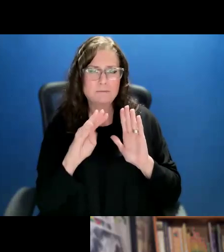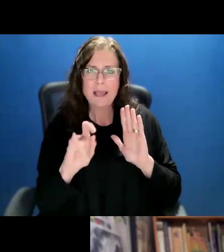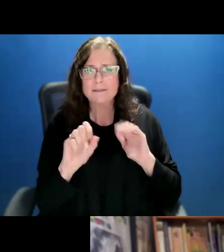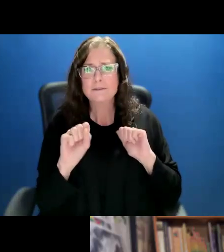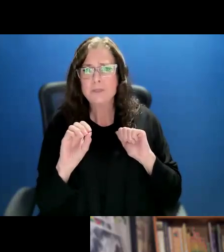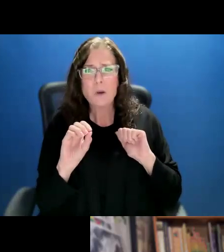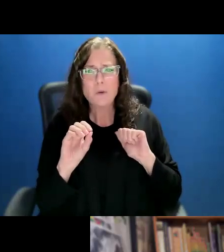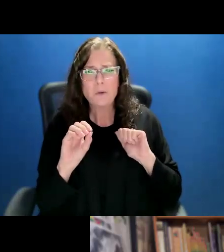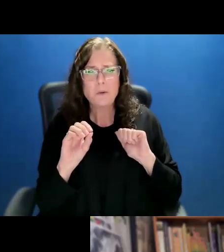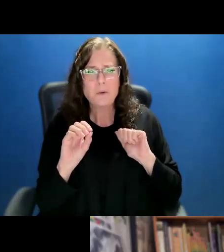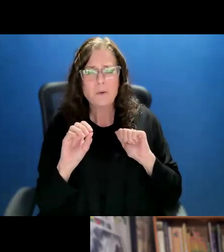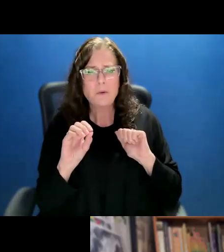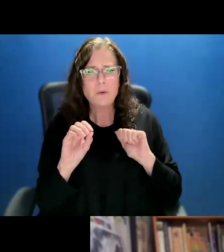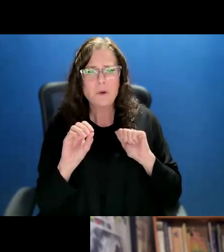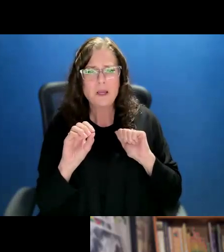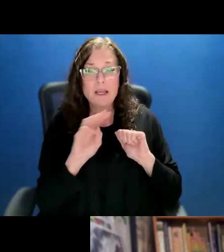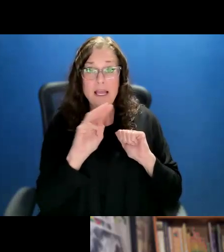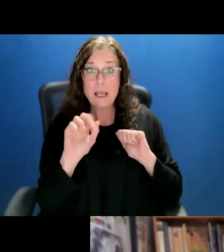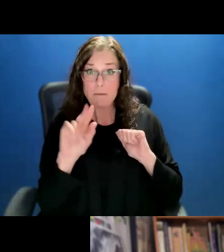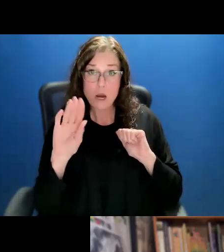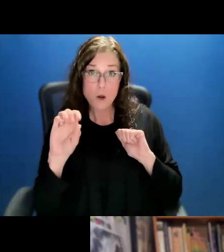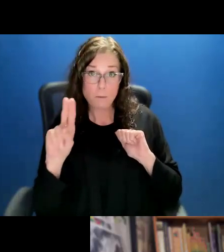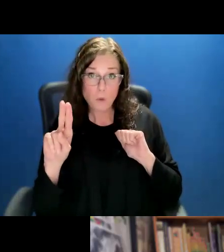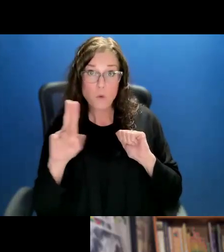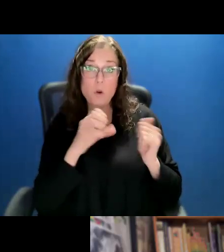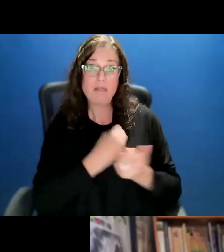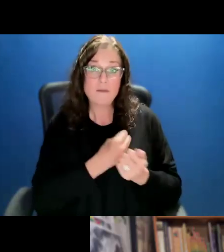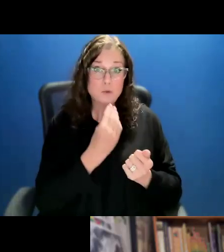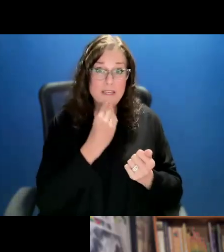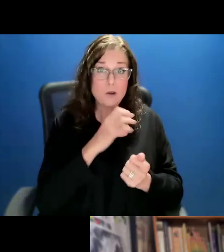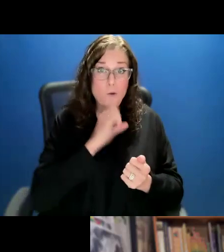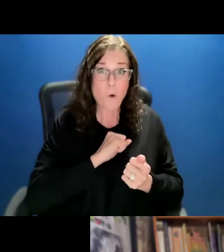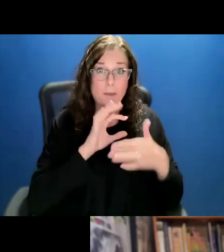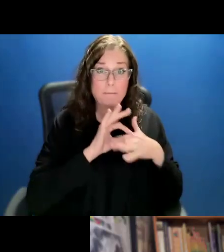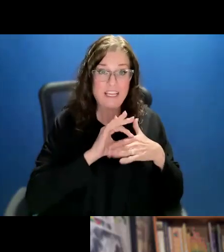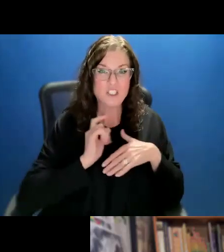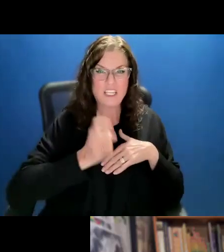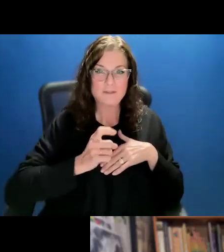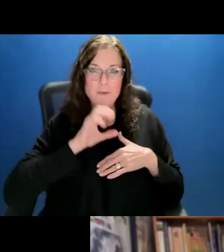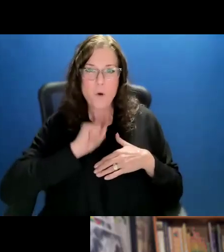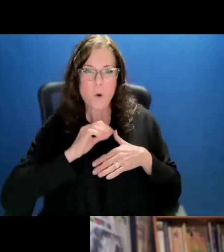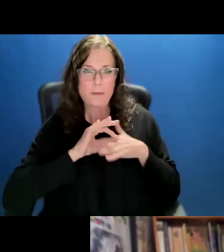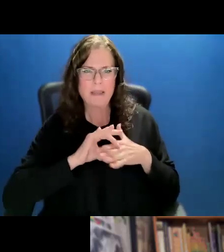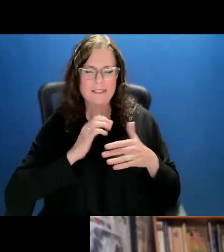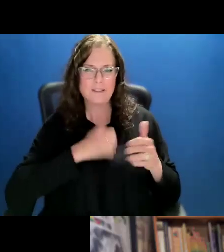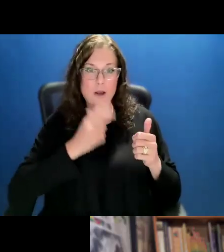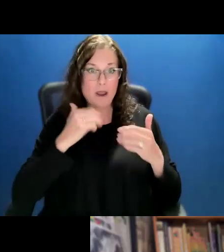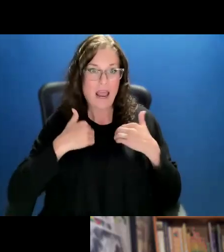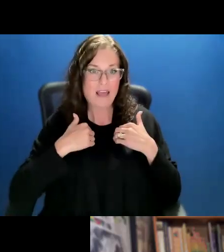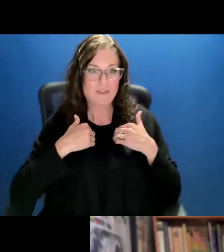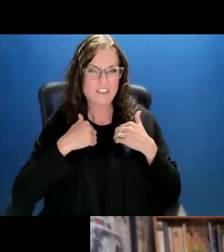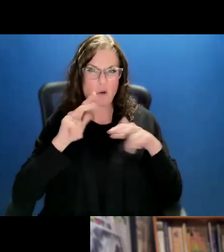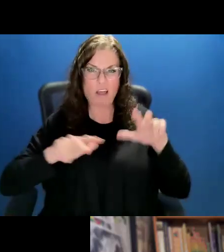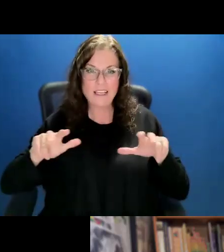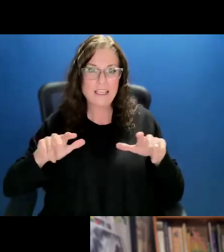so disgusting. Marabou loves to eat old meat, and she gives Jim old meat. And sorry, I don't, this is so clunky,